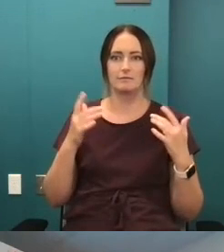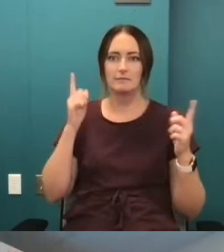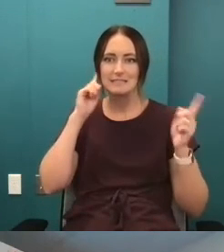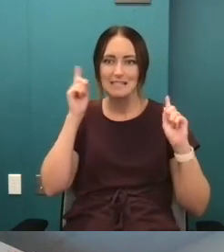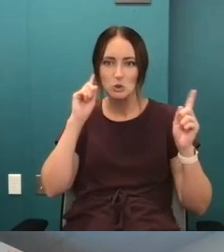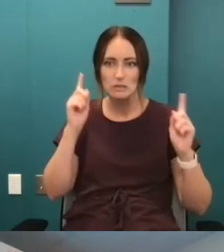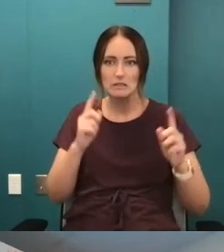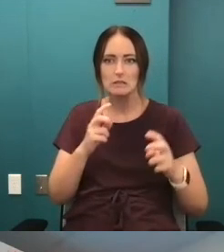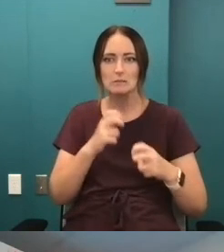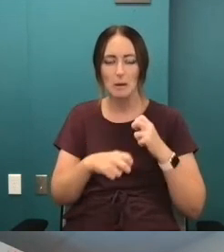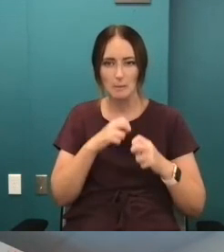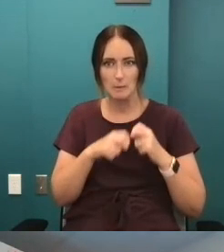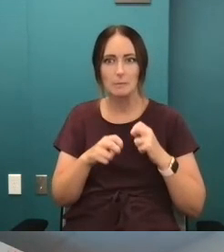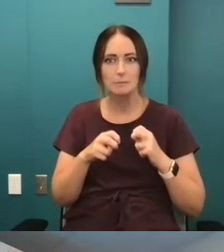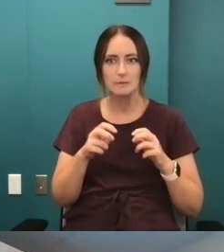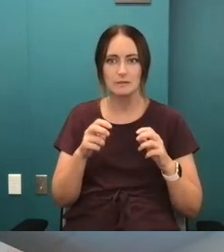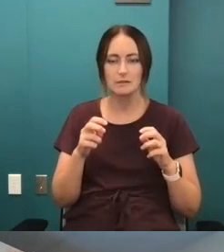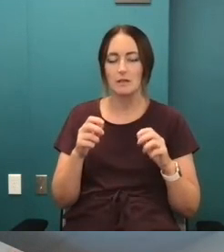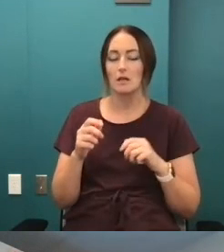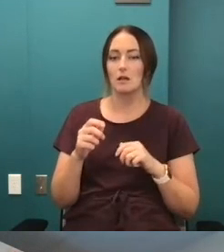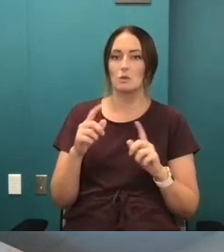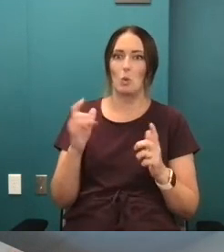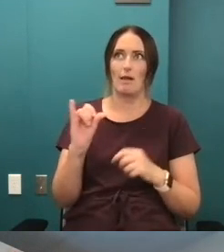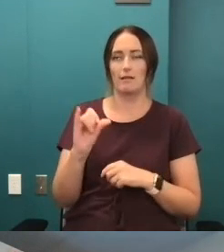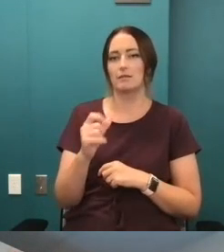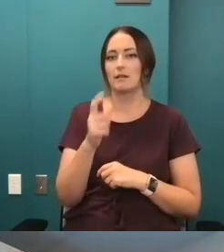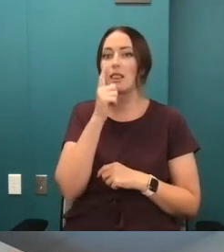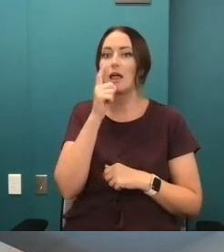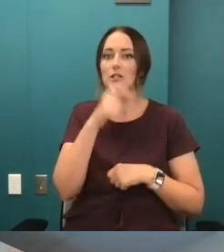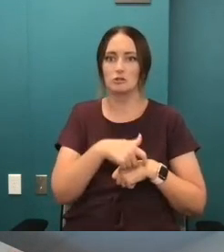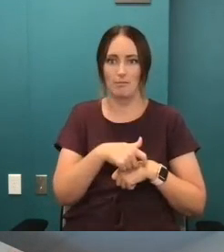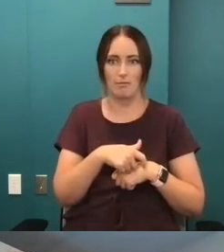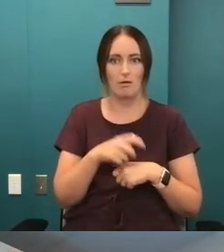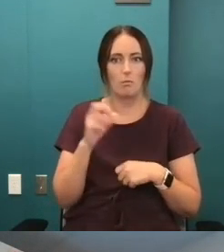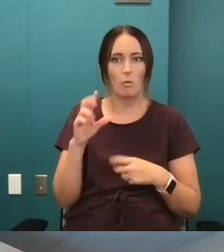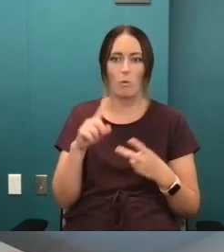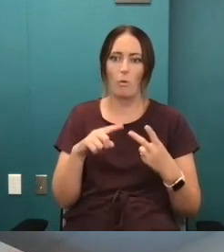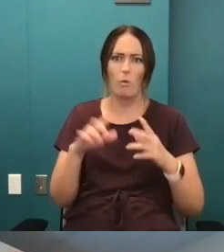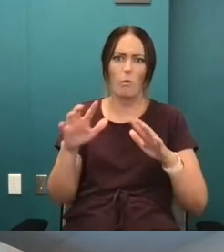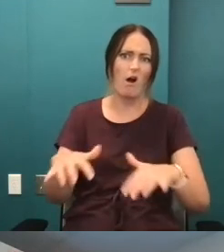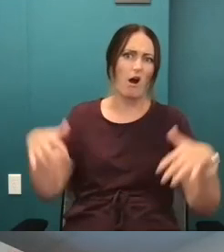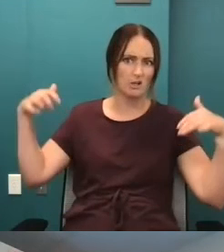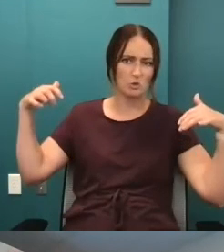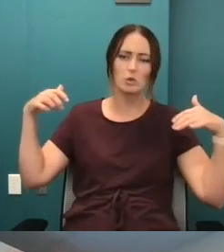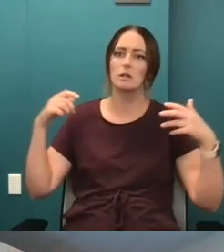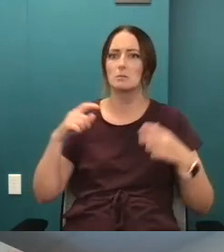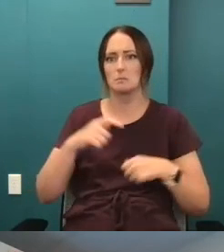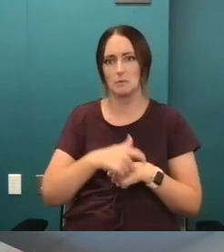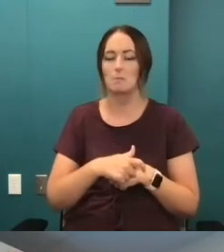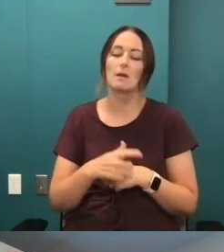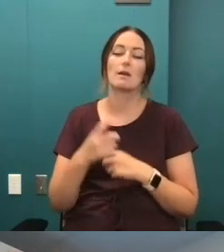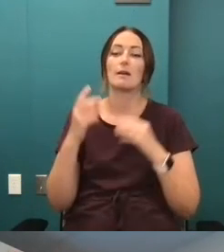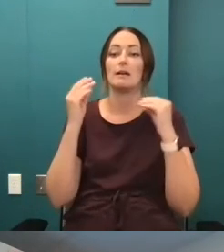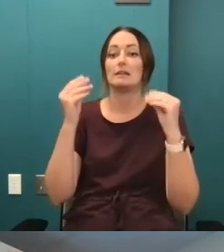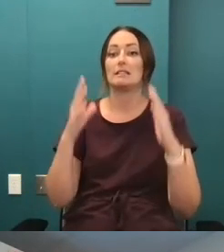And so when it comes to lunchtime and other auditorium time, the teacher can actually use the